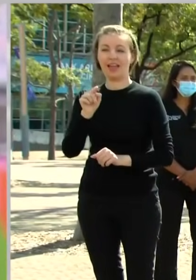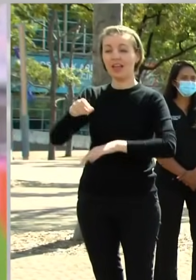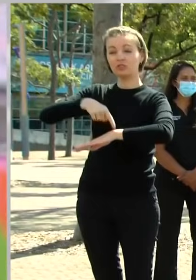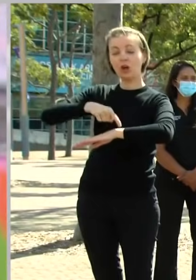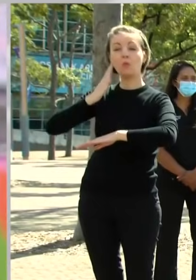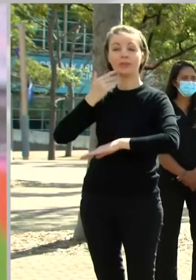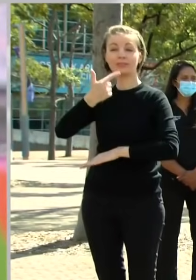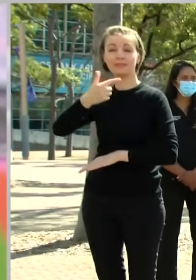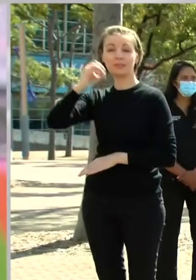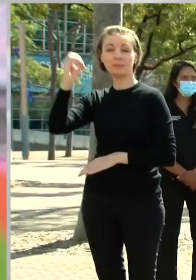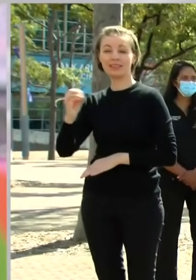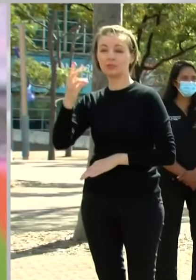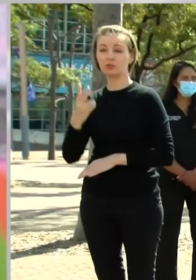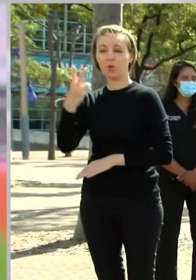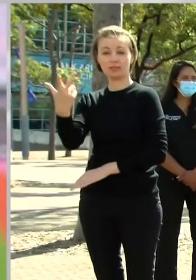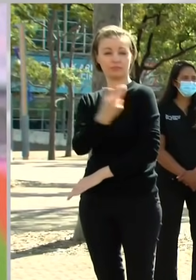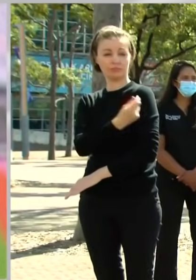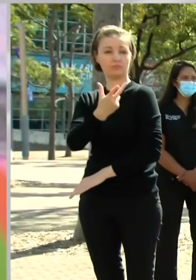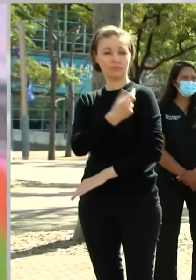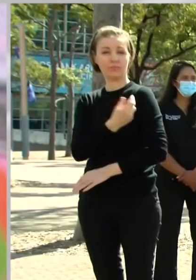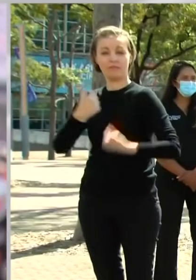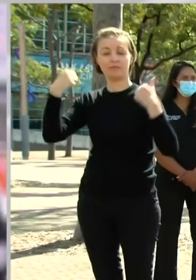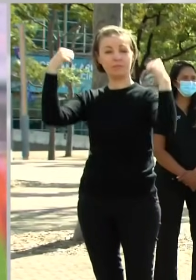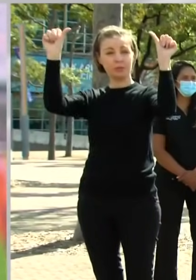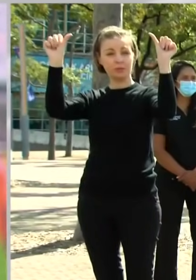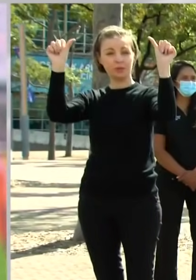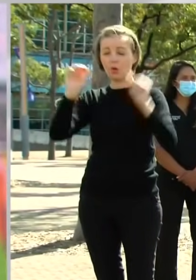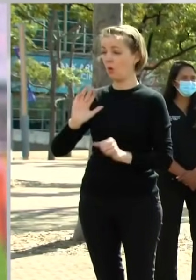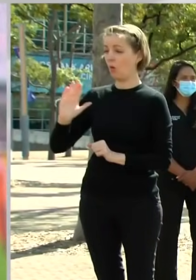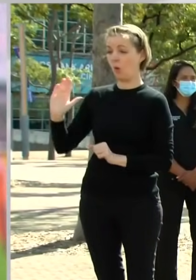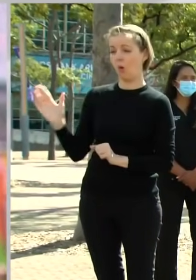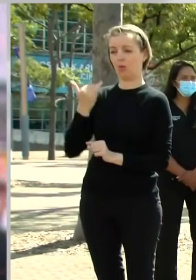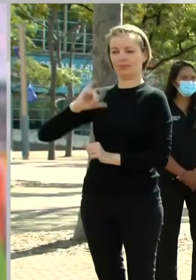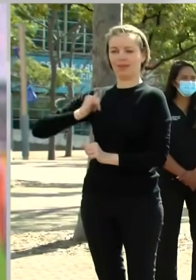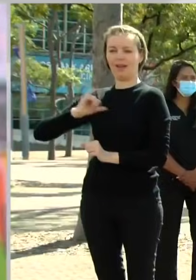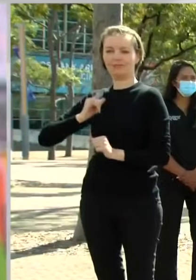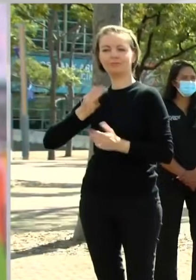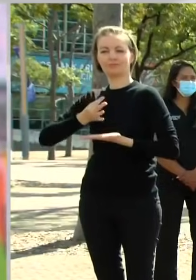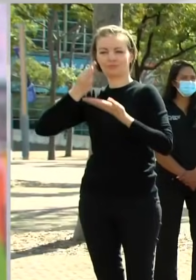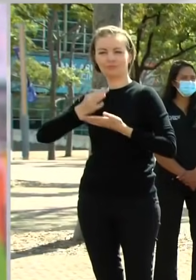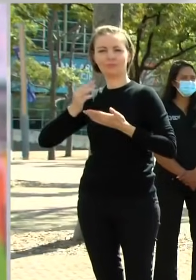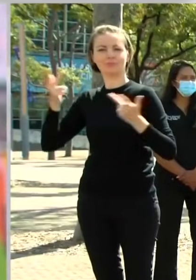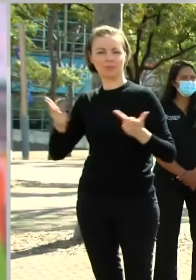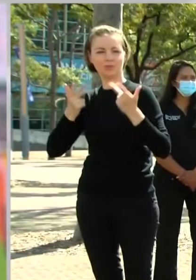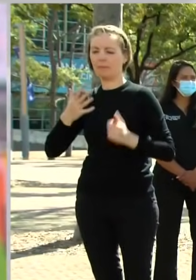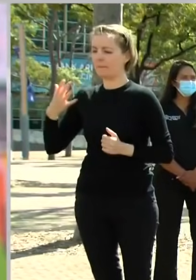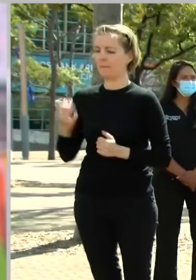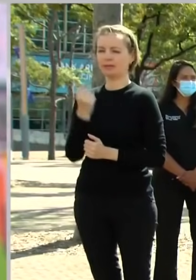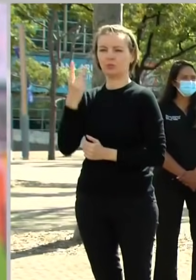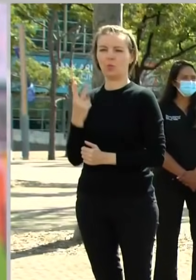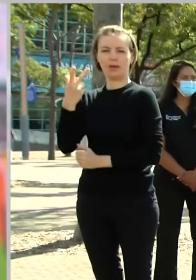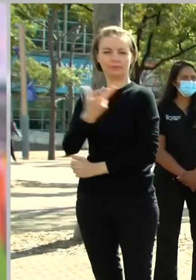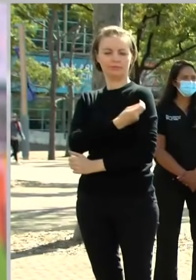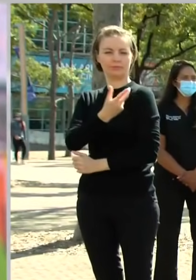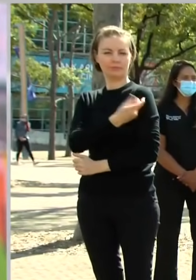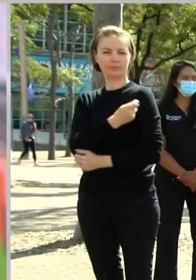vaccinated because we can't afford to have 30%. Imagine if 30% of our adult population all got the virus, a large